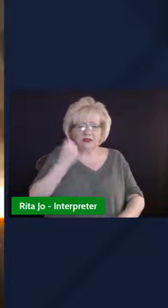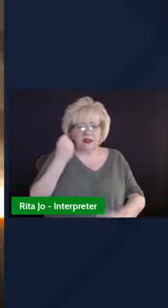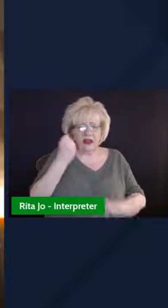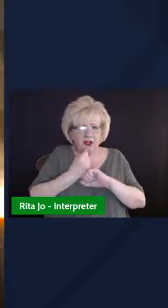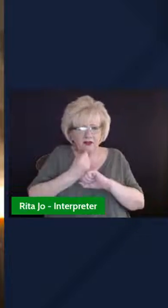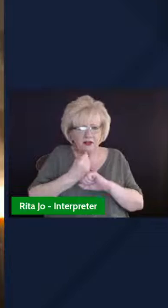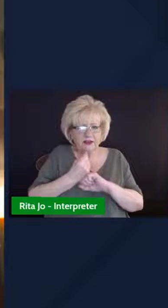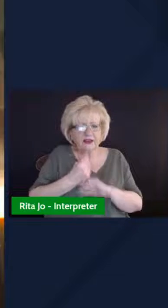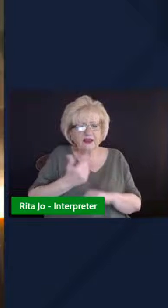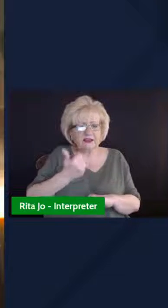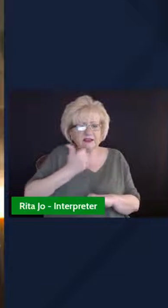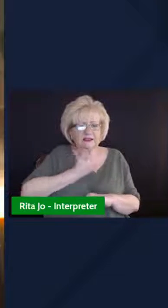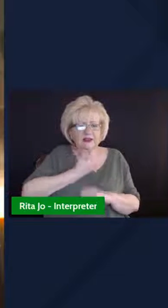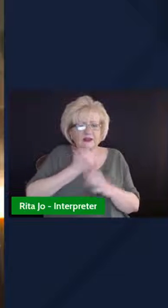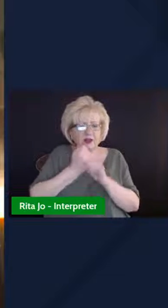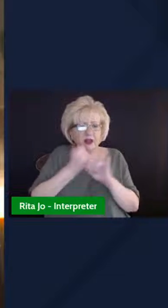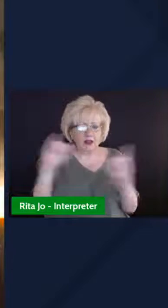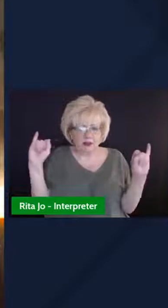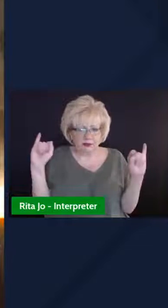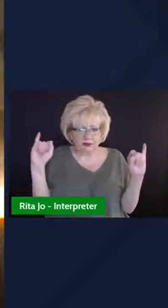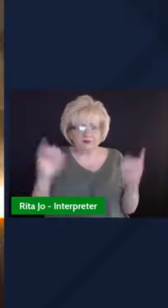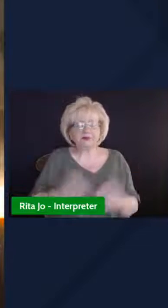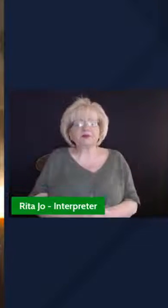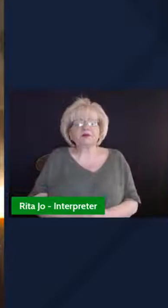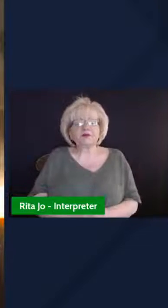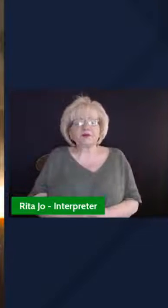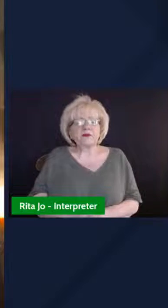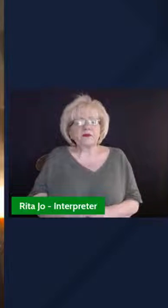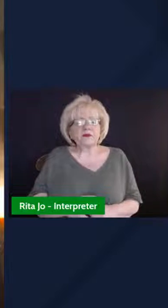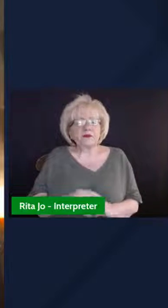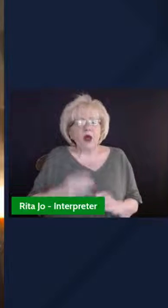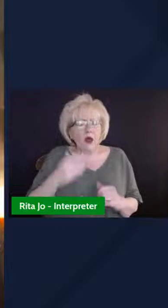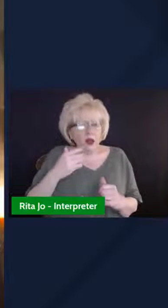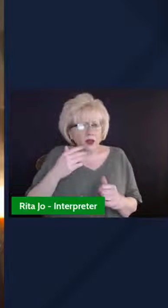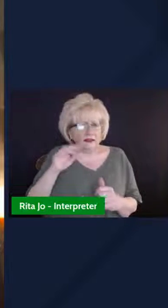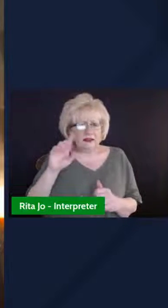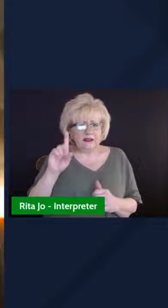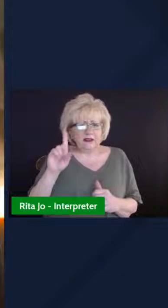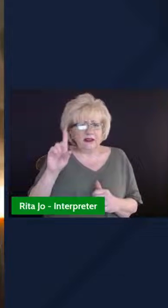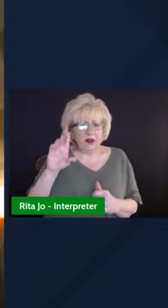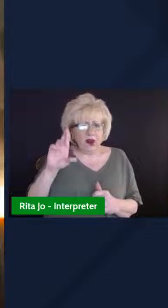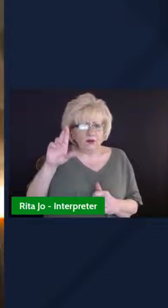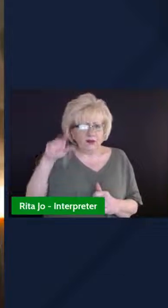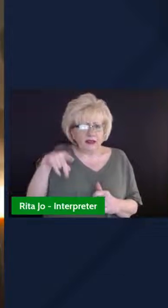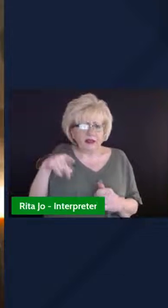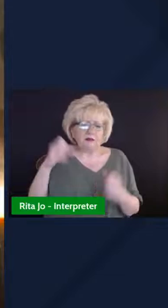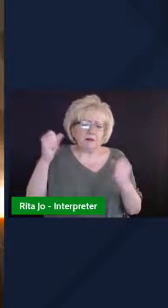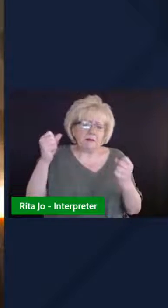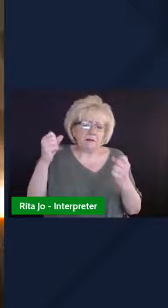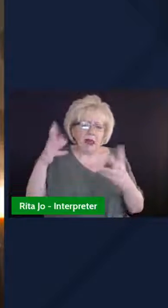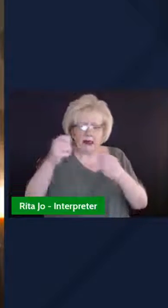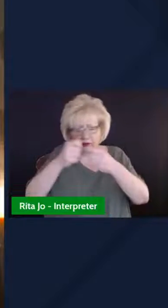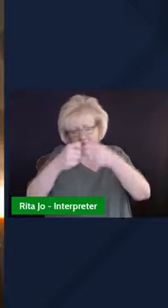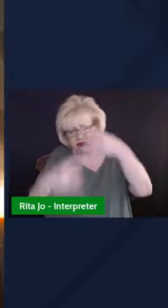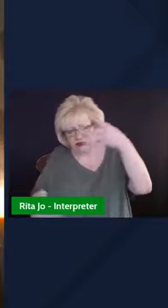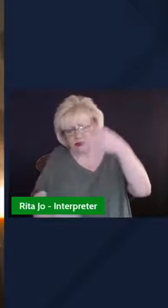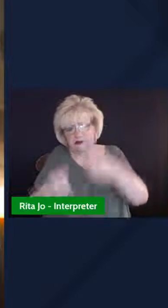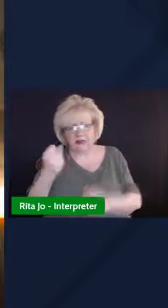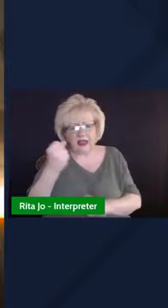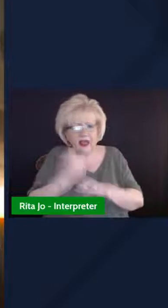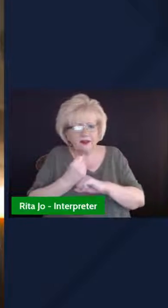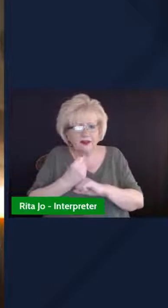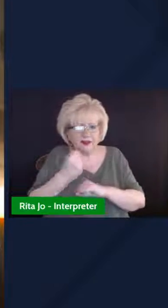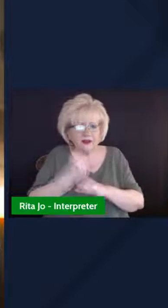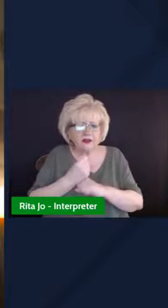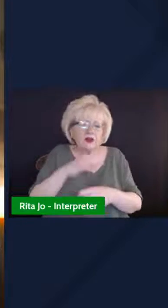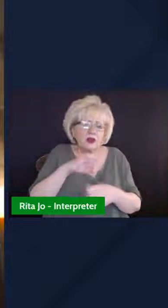self autonomy. Now we do a multitude of different types of advocacy. We do